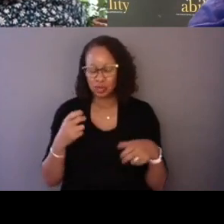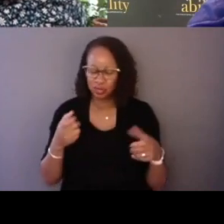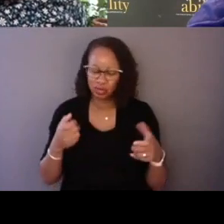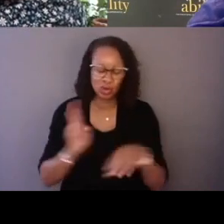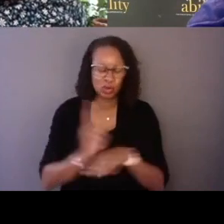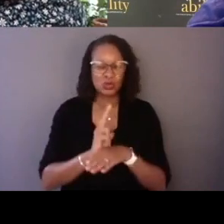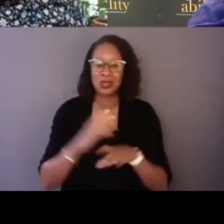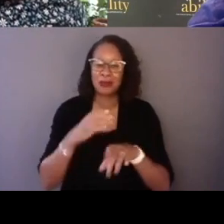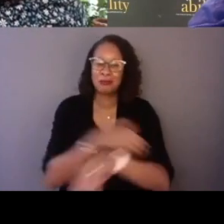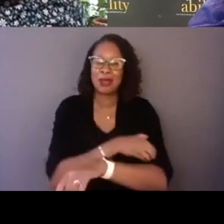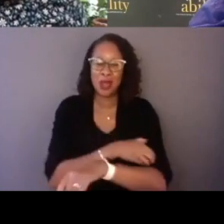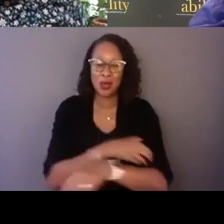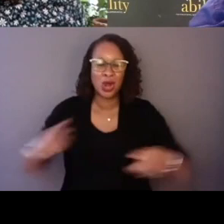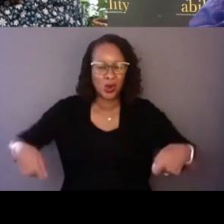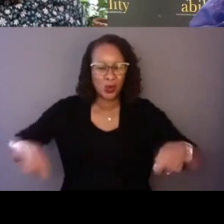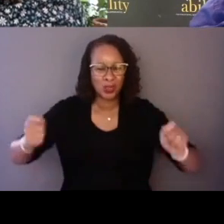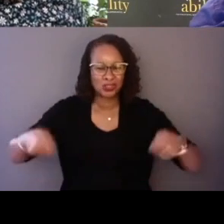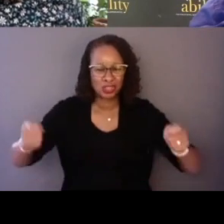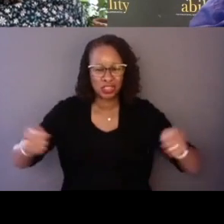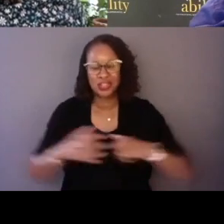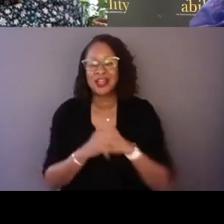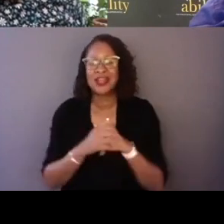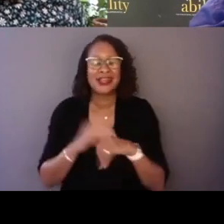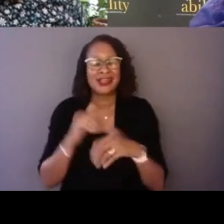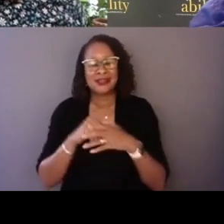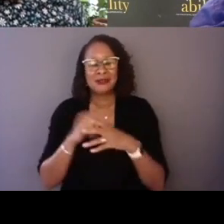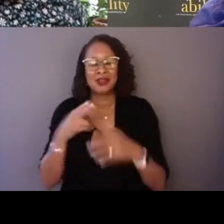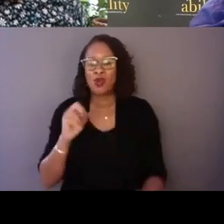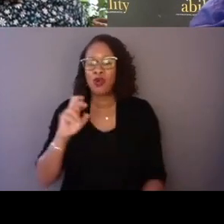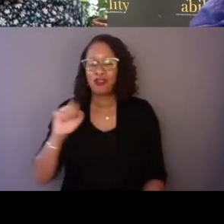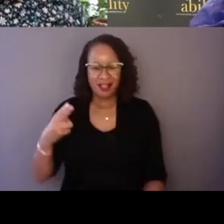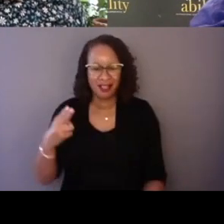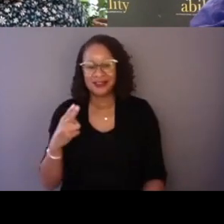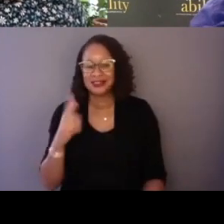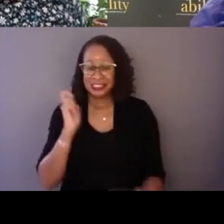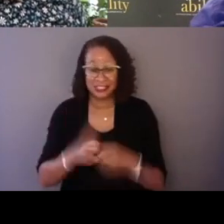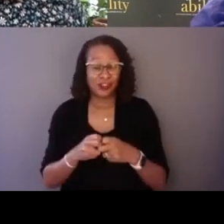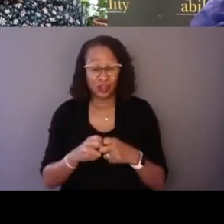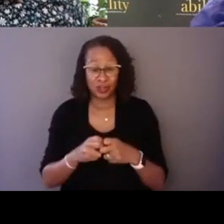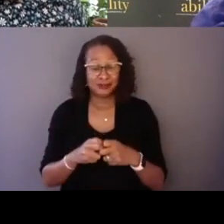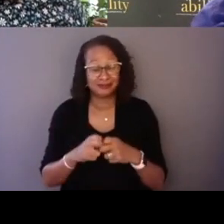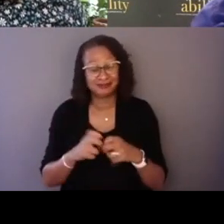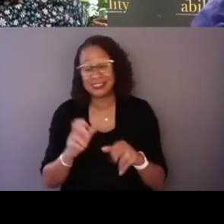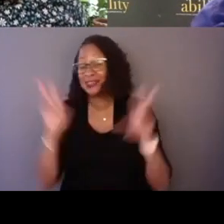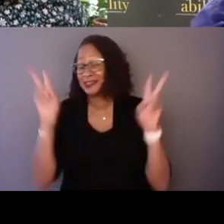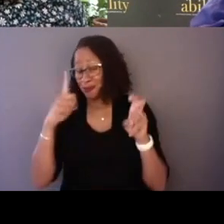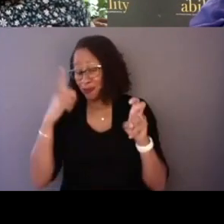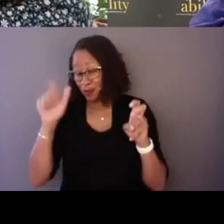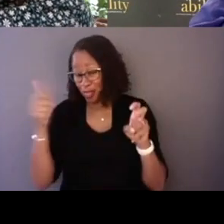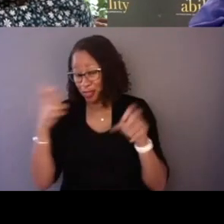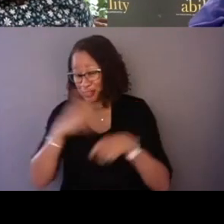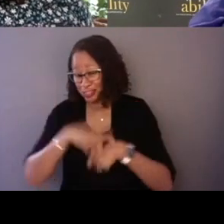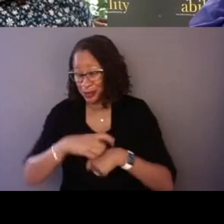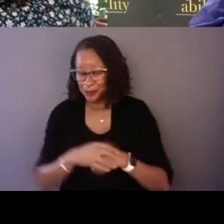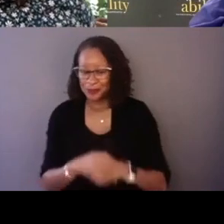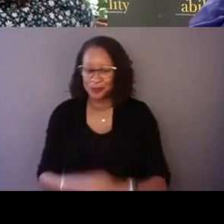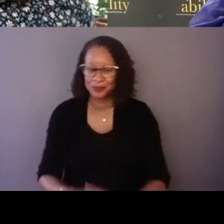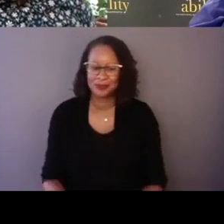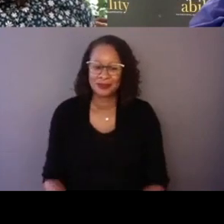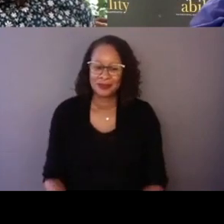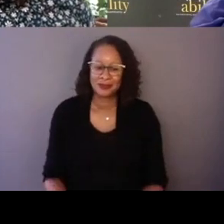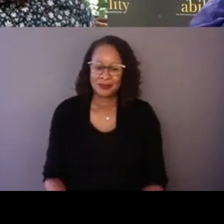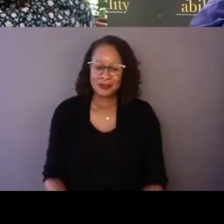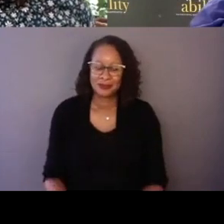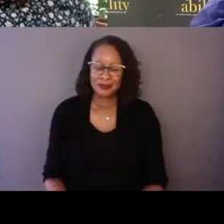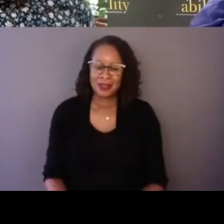tried. A topic for another time. But did want to add that. And I really want to